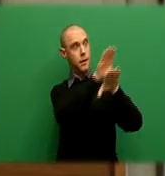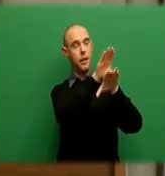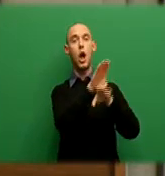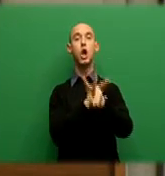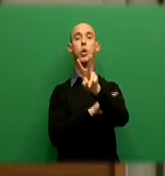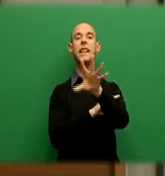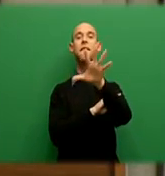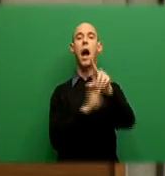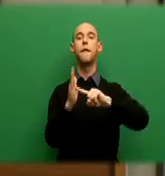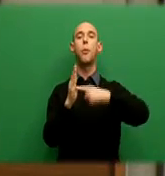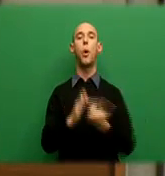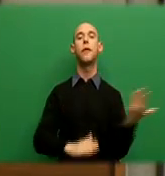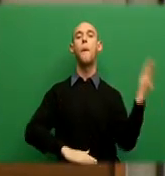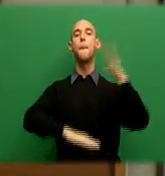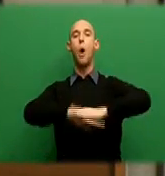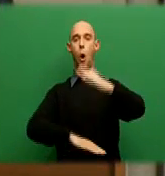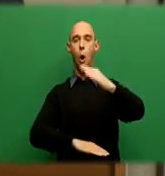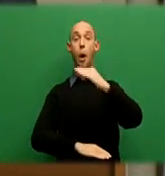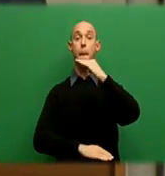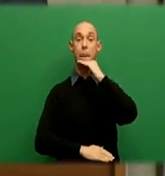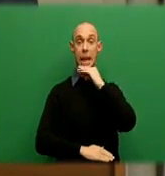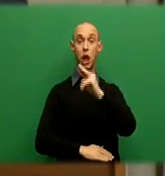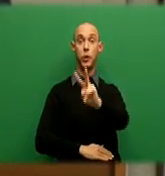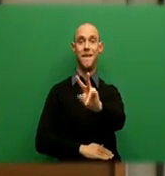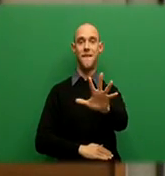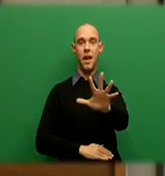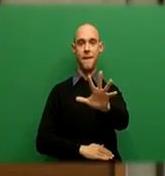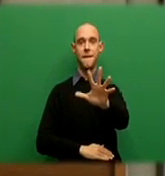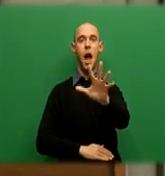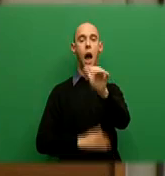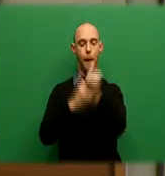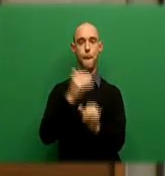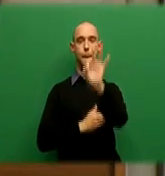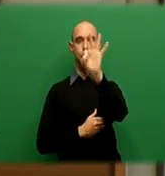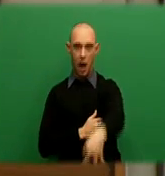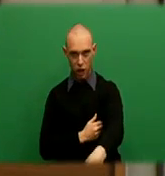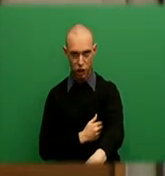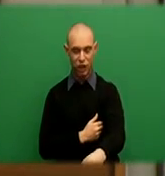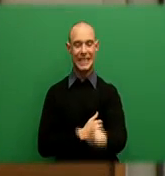the 18th of March 2016. 3 members of the